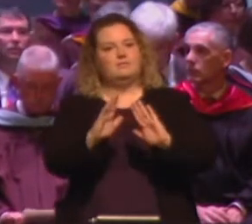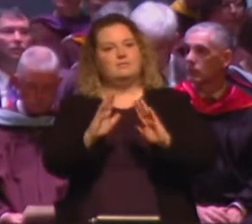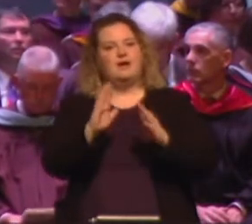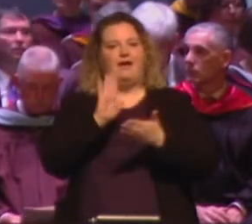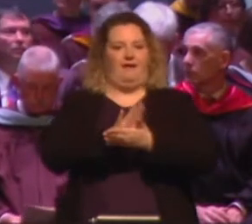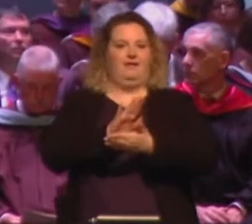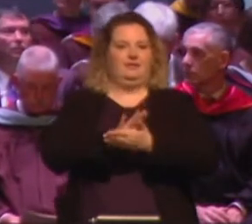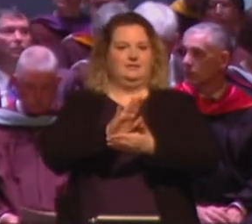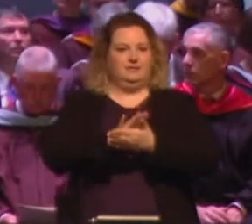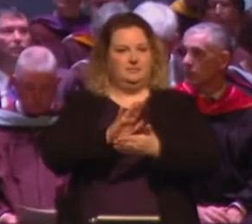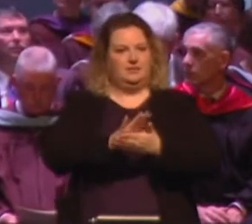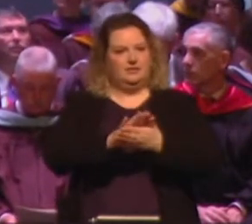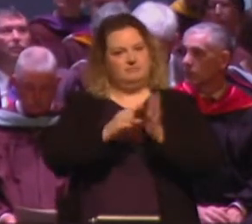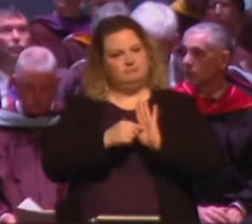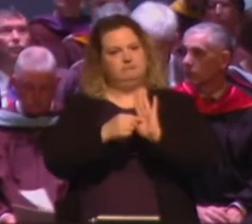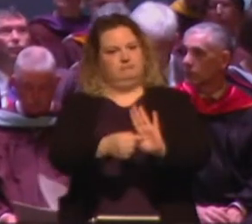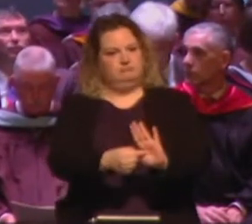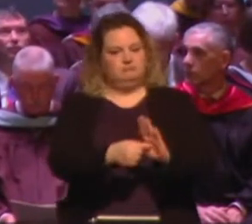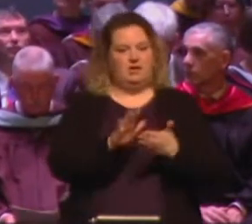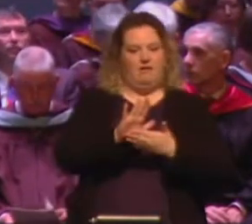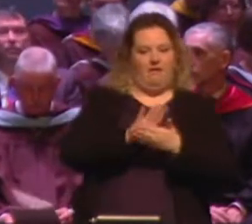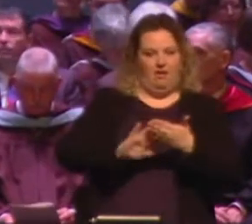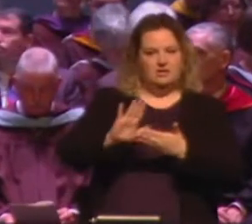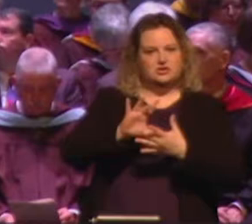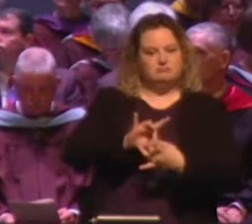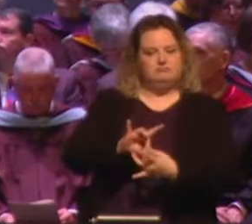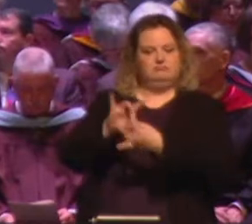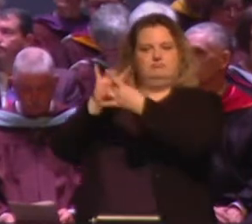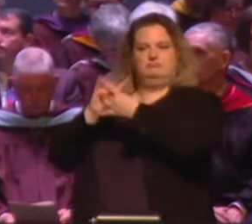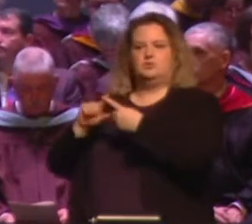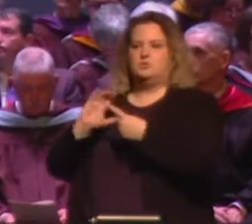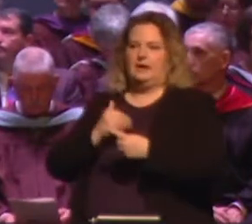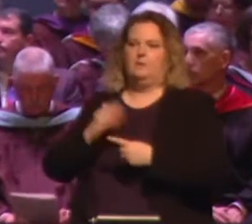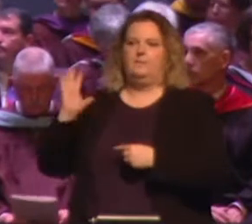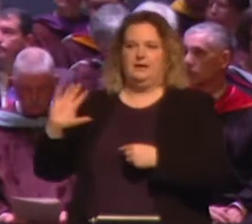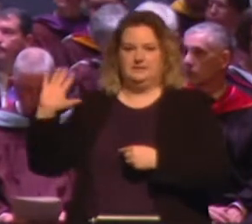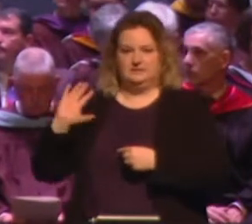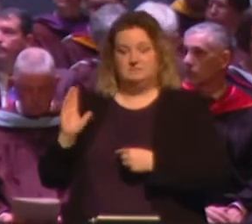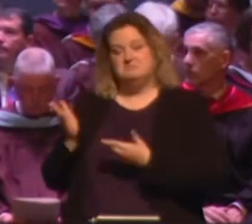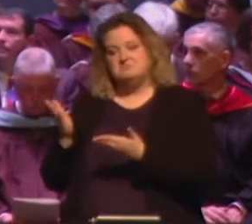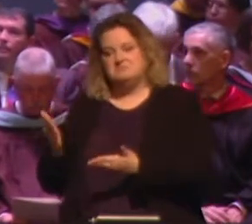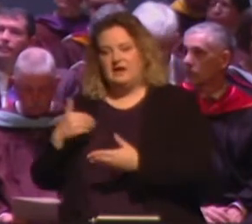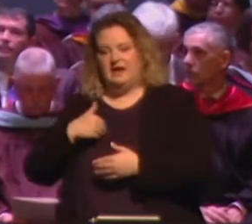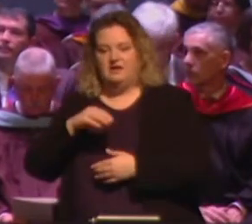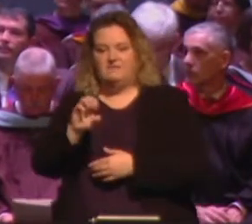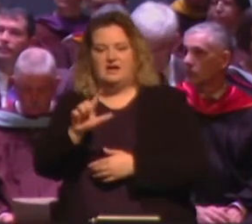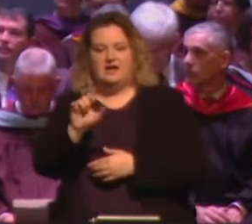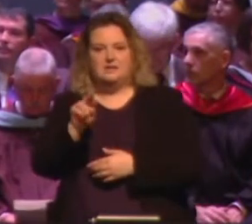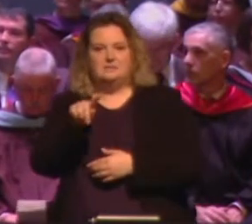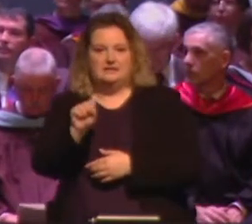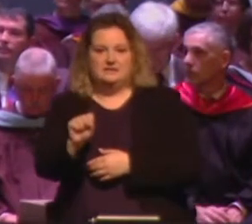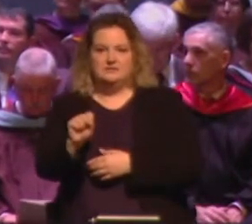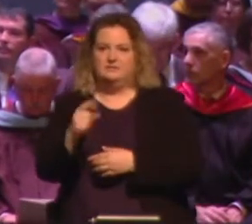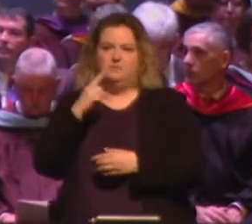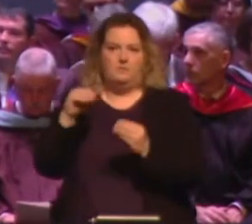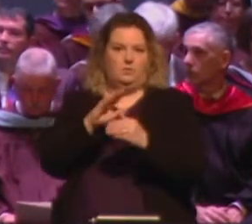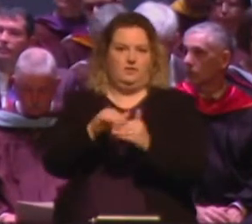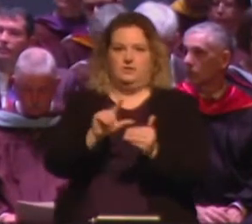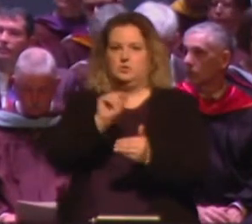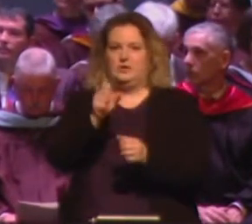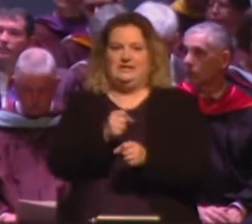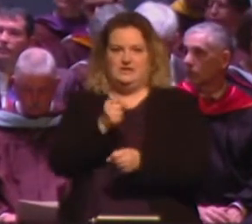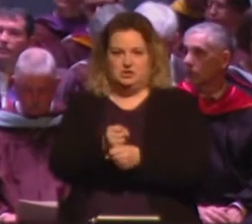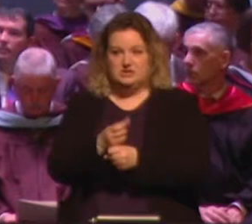the college, a present college, to the past. This mace has elements that date back more than 20 years at the college, and the current